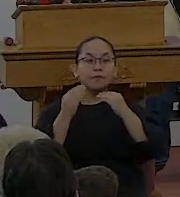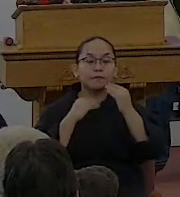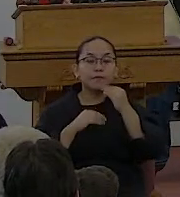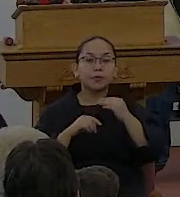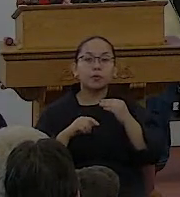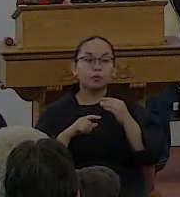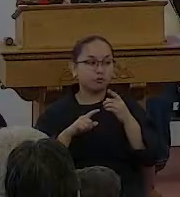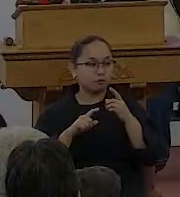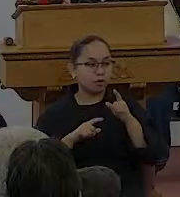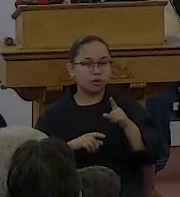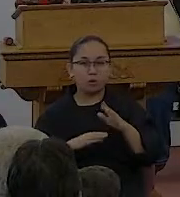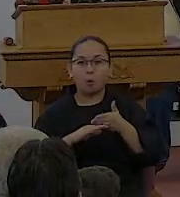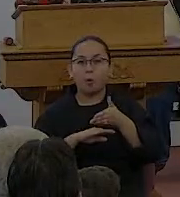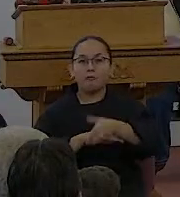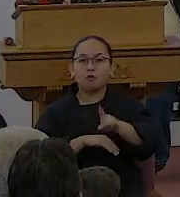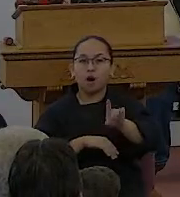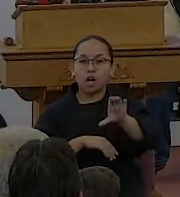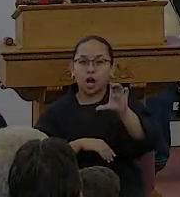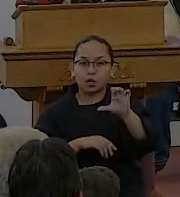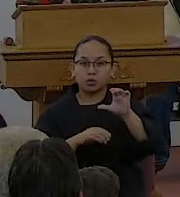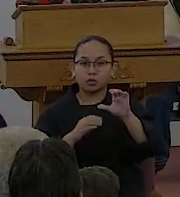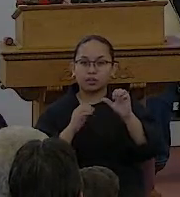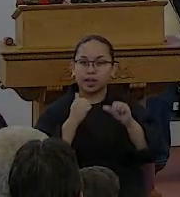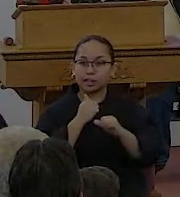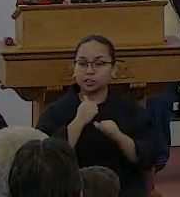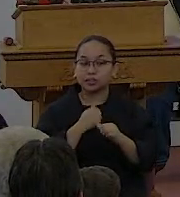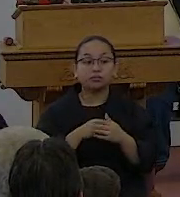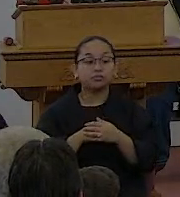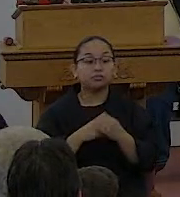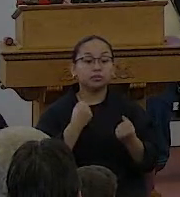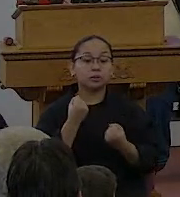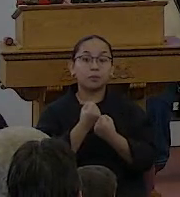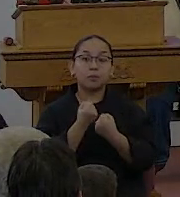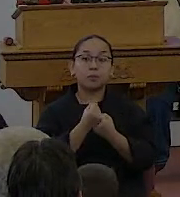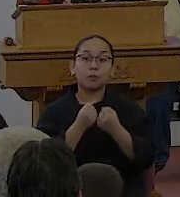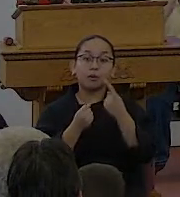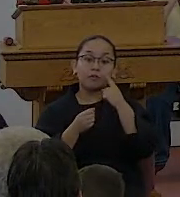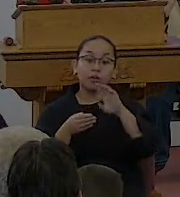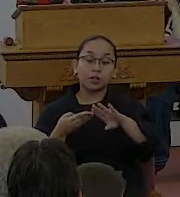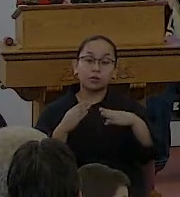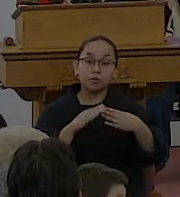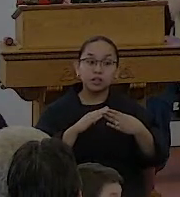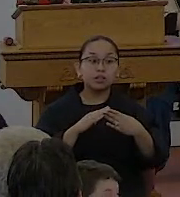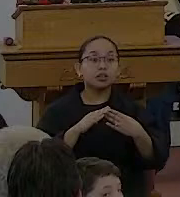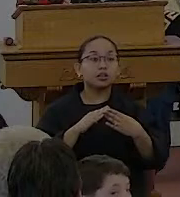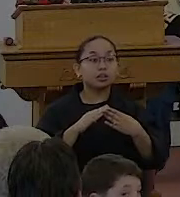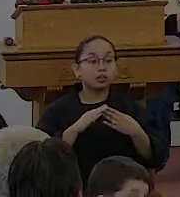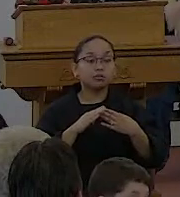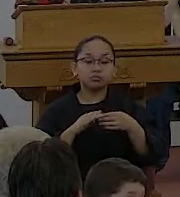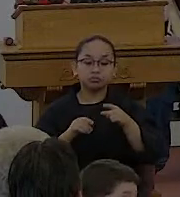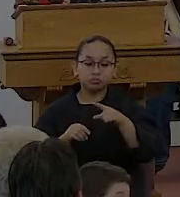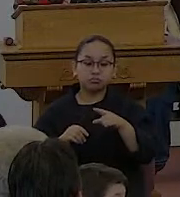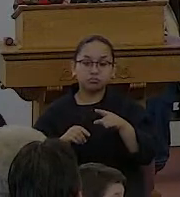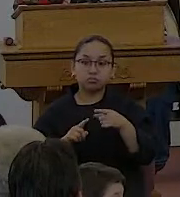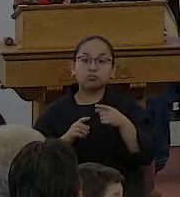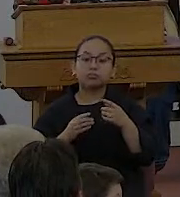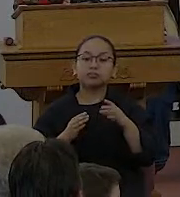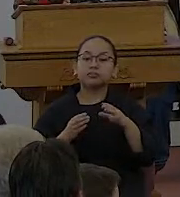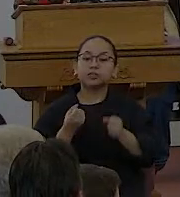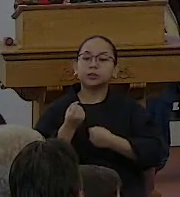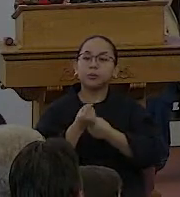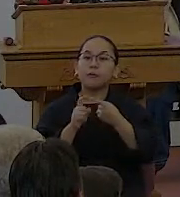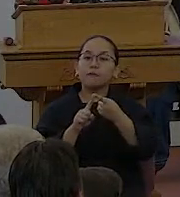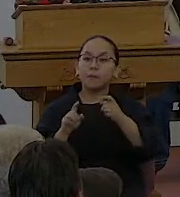partner agencies. Support from the community makes it possible for the Food Share to distribute food to meal sites,